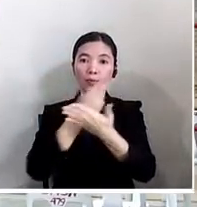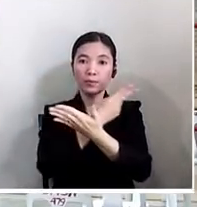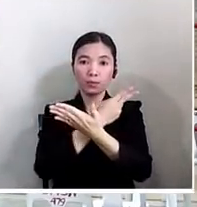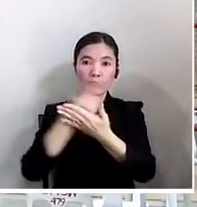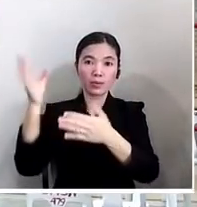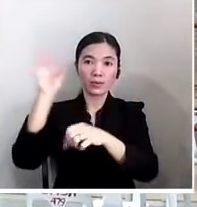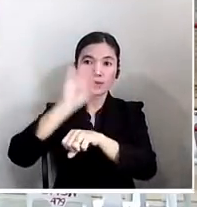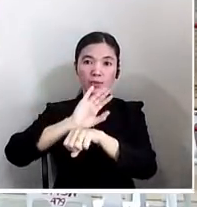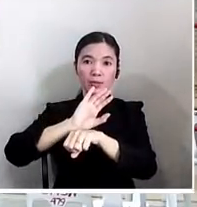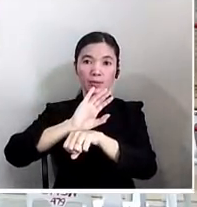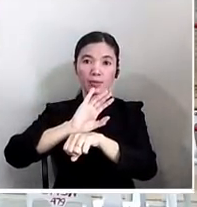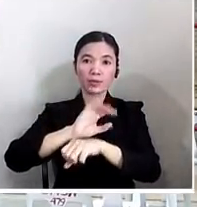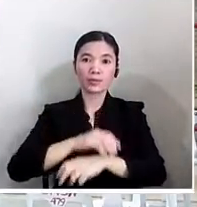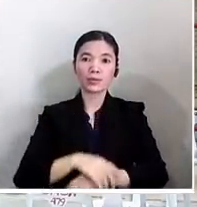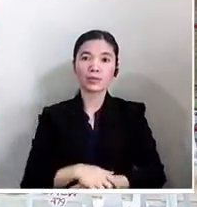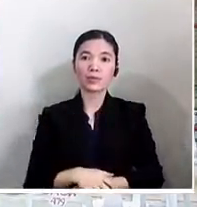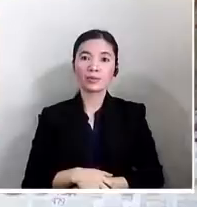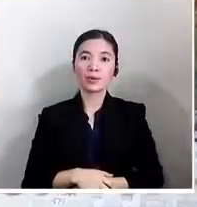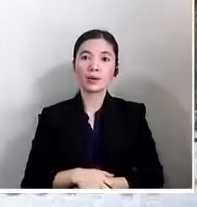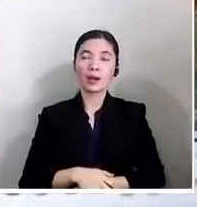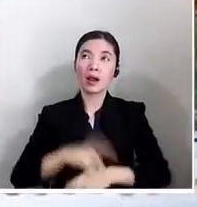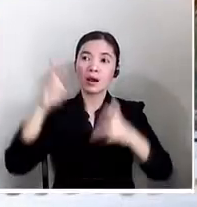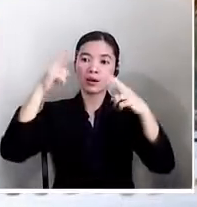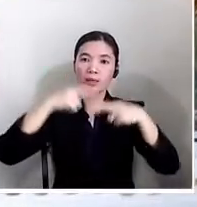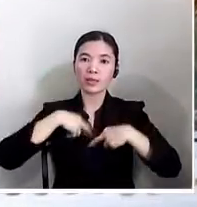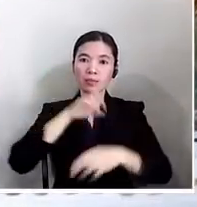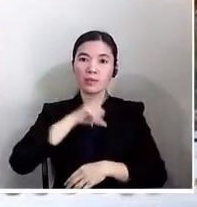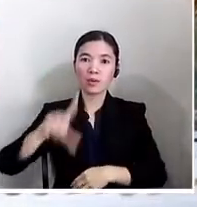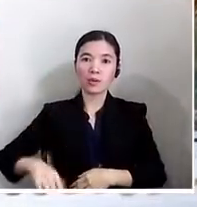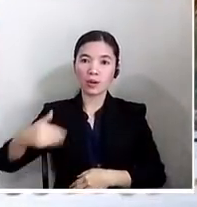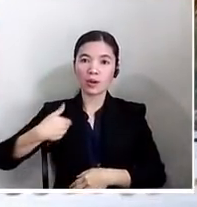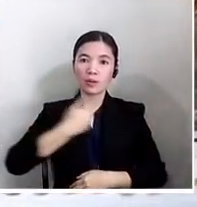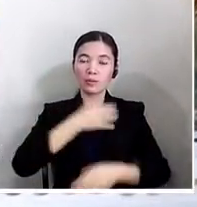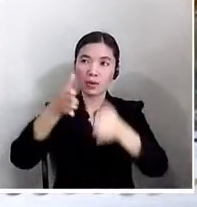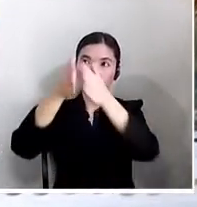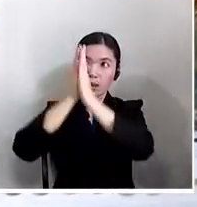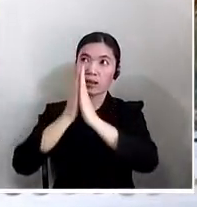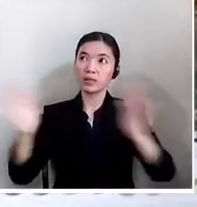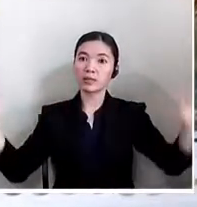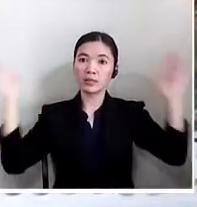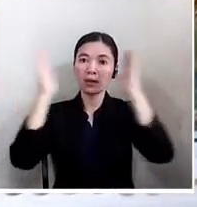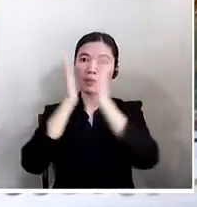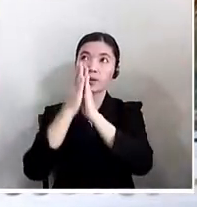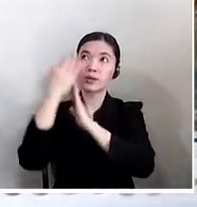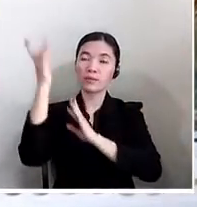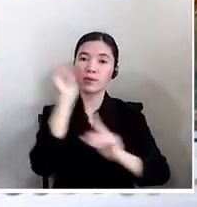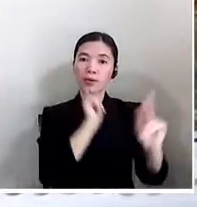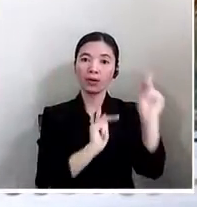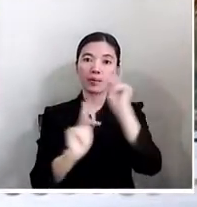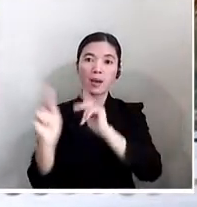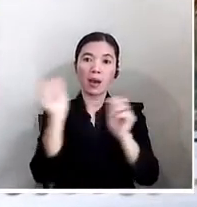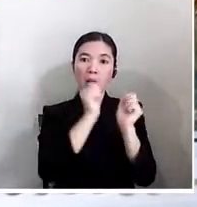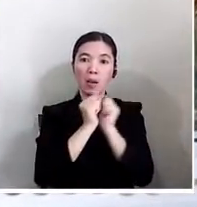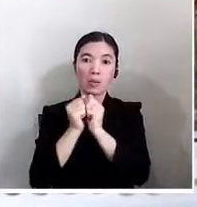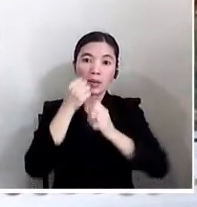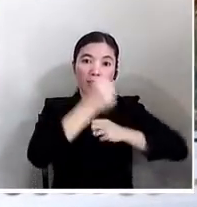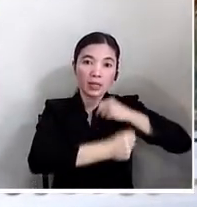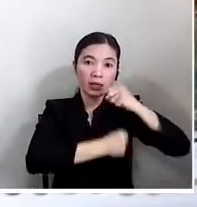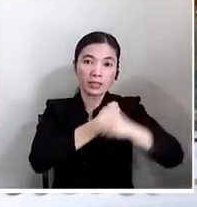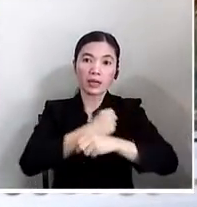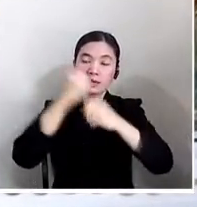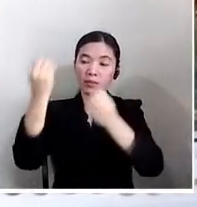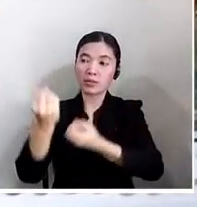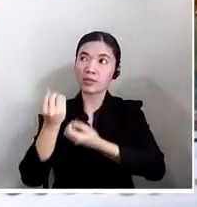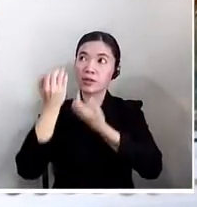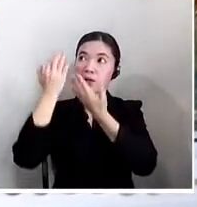church. Receive, O Lord, we ask, the prayers of your people with the sacrificial offerings, that through